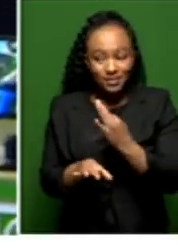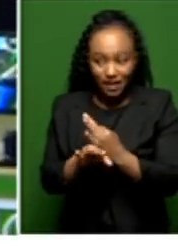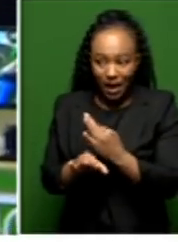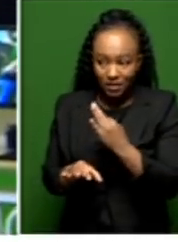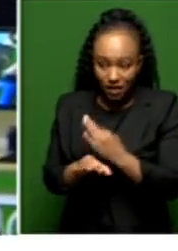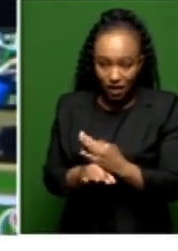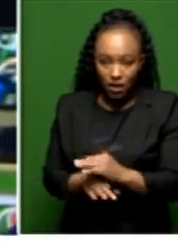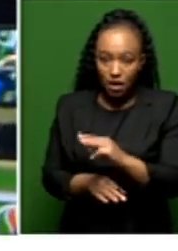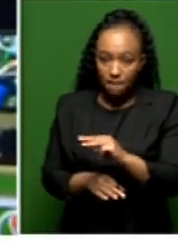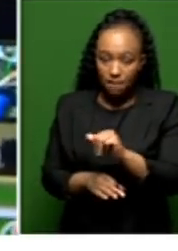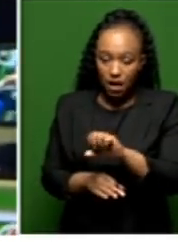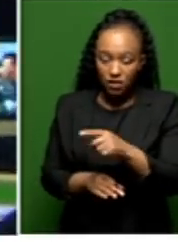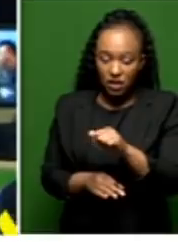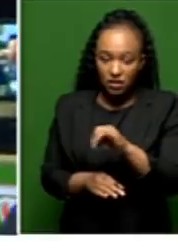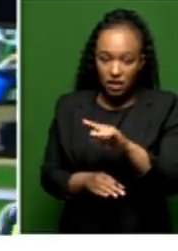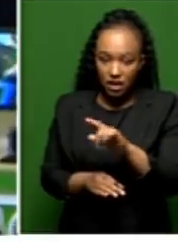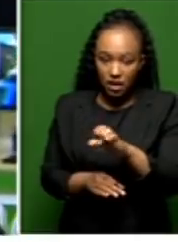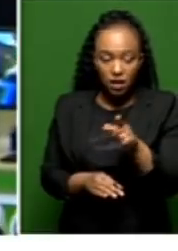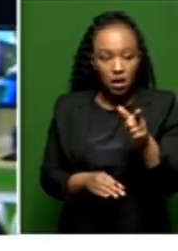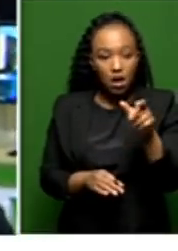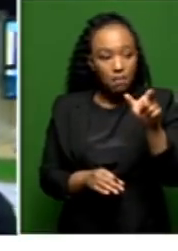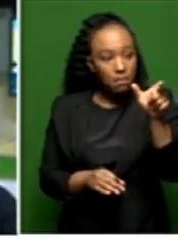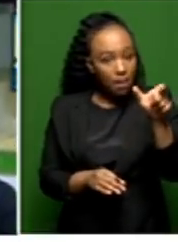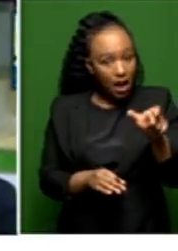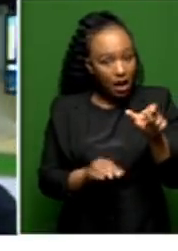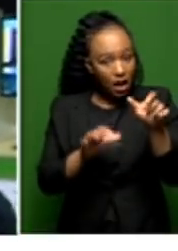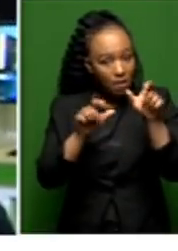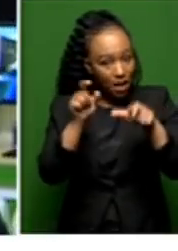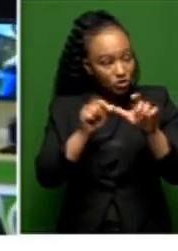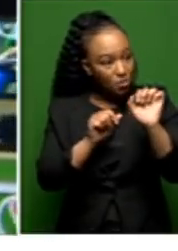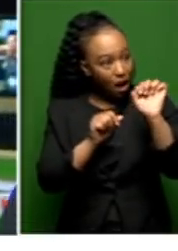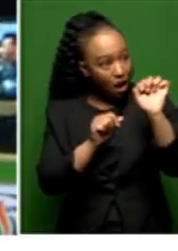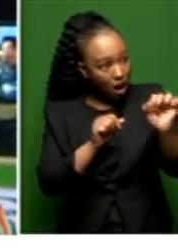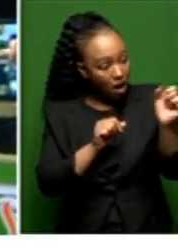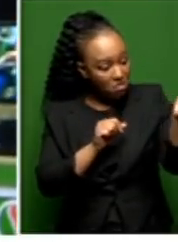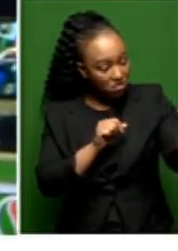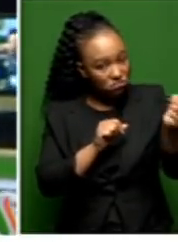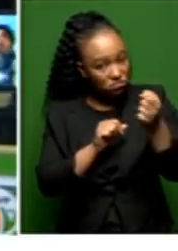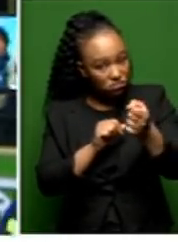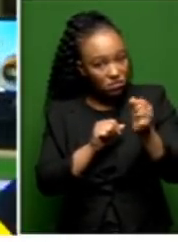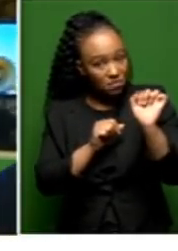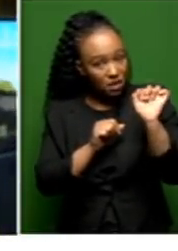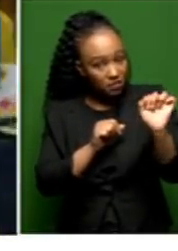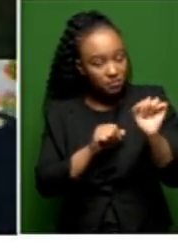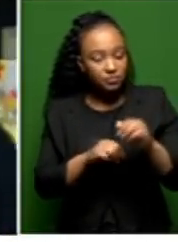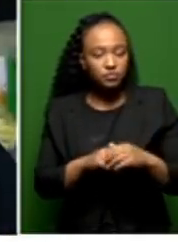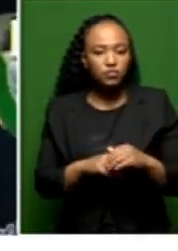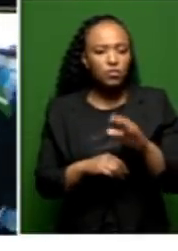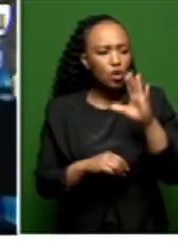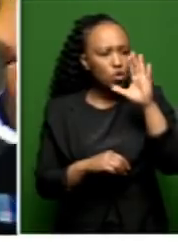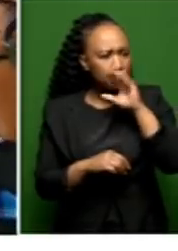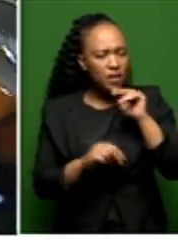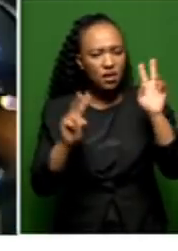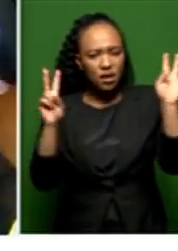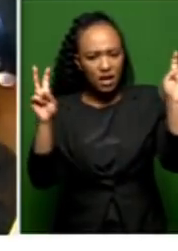it's your own deployees who have failed. These are your own deployees. You talk about energy, it's